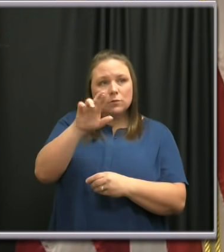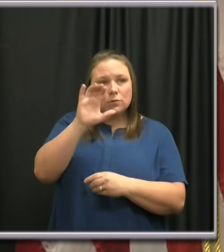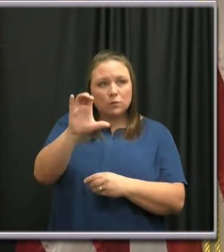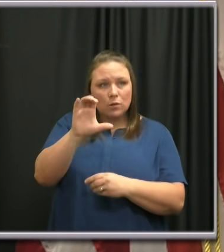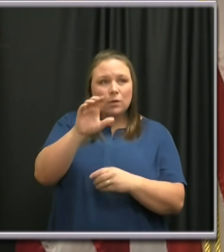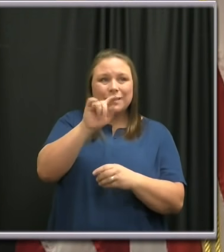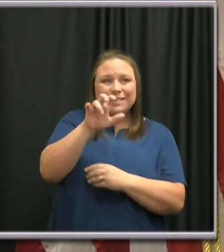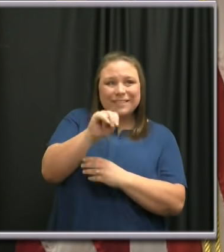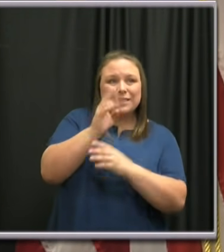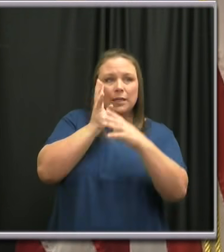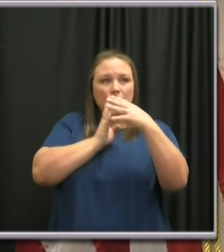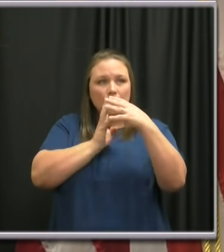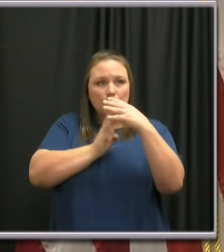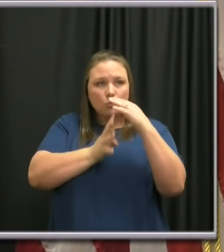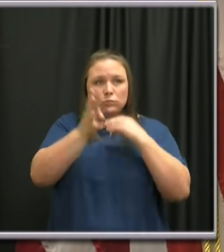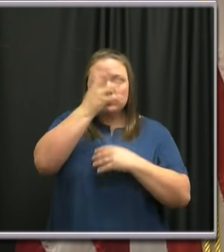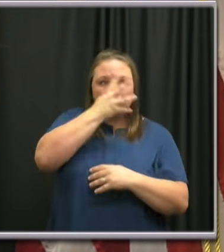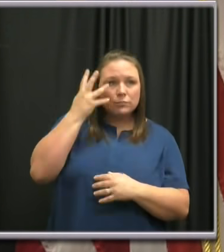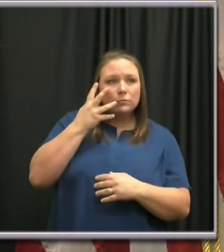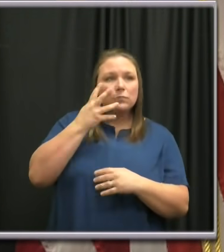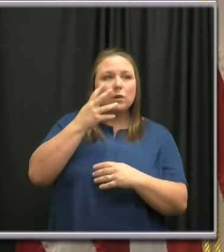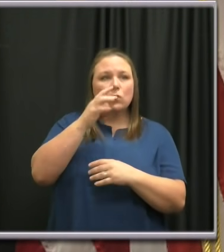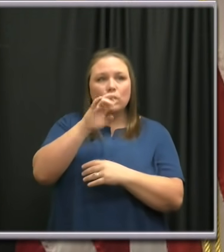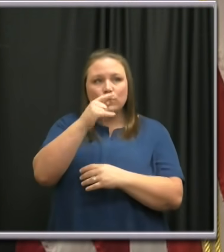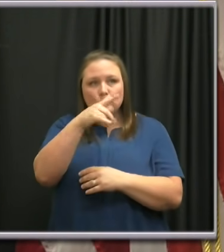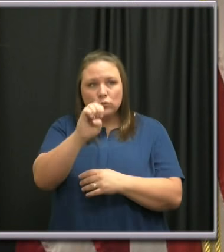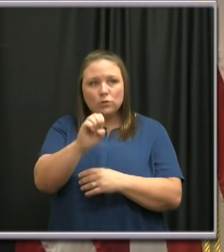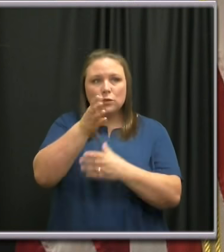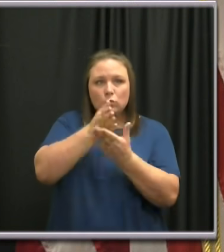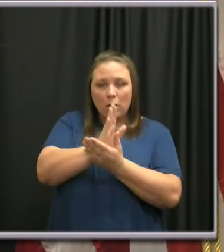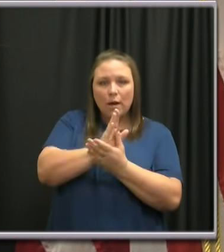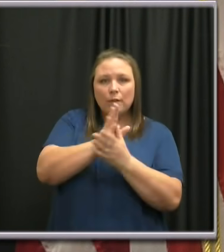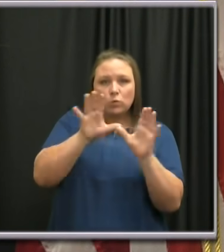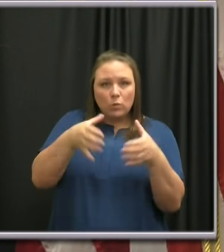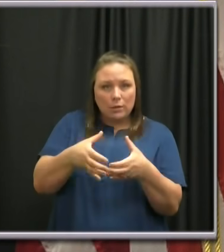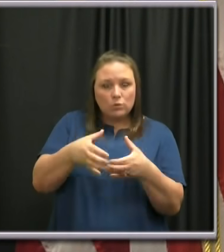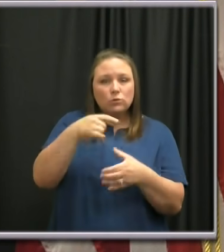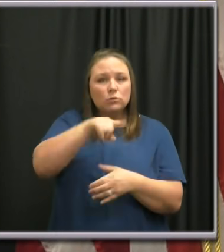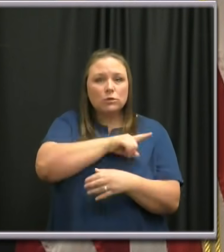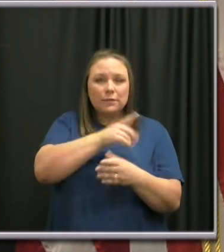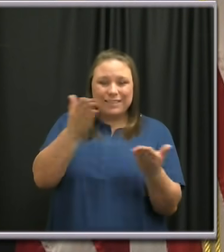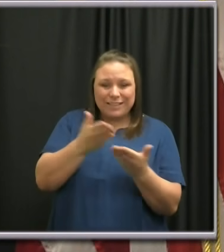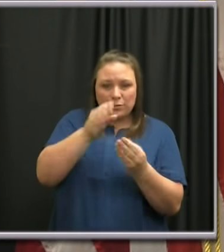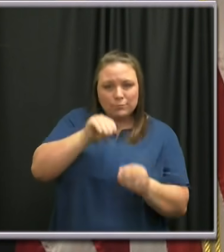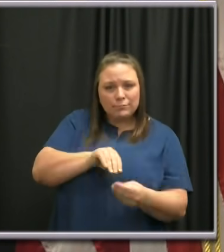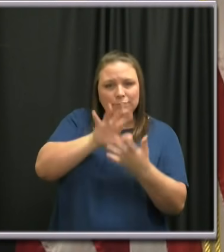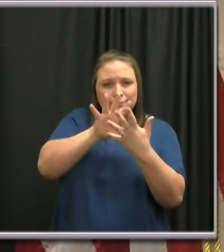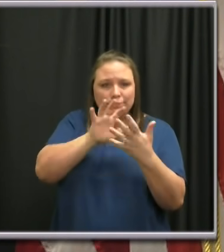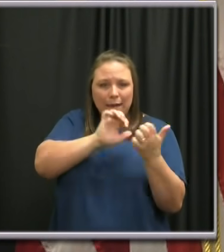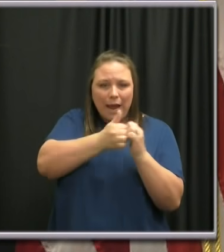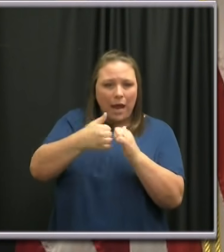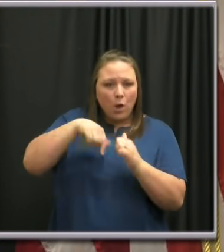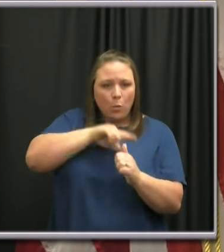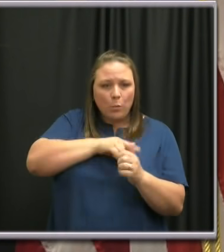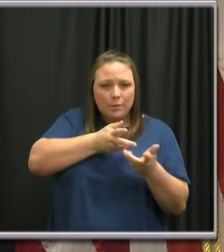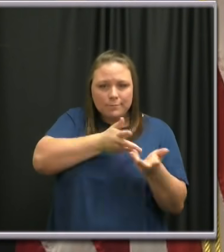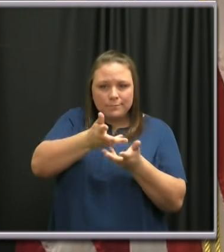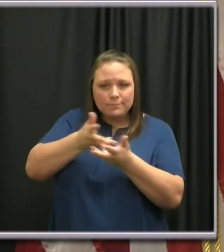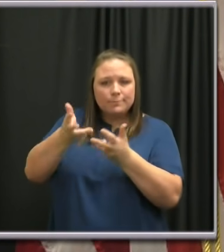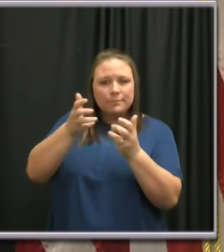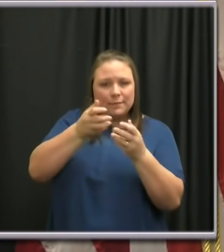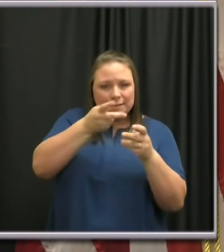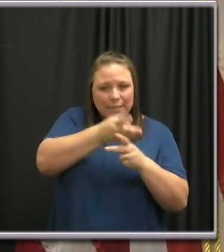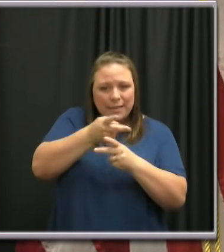is here to discuss their partnership with Metro Public Health in addressing the coronavirus among our diverse immigrant